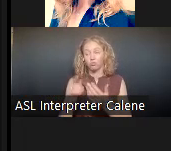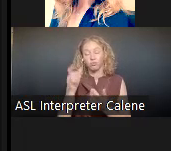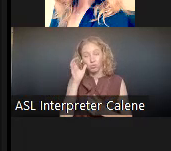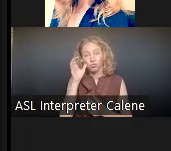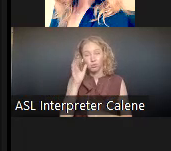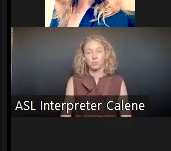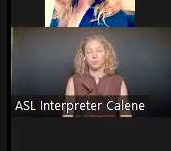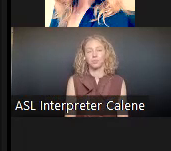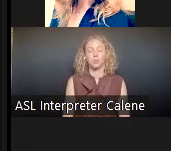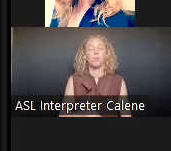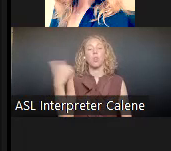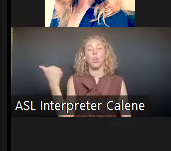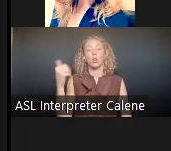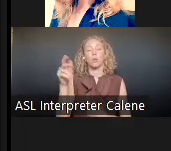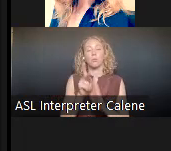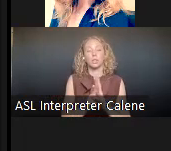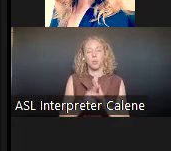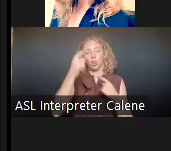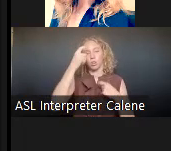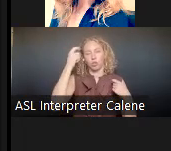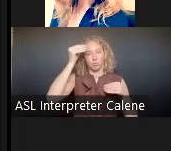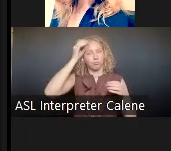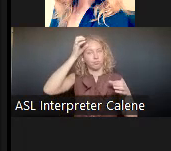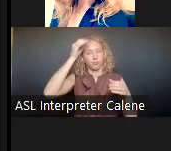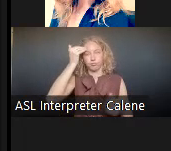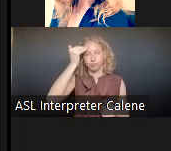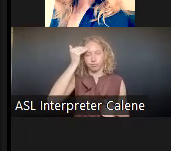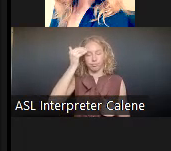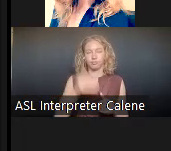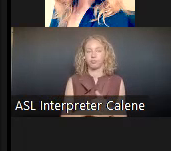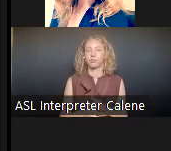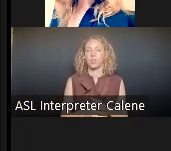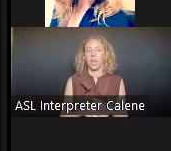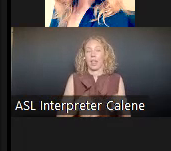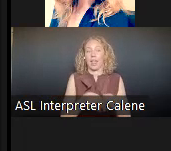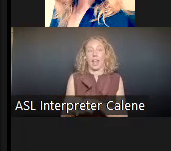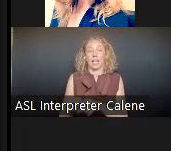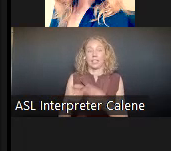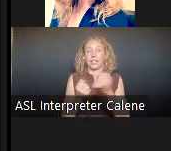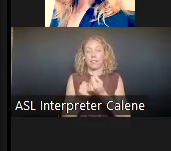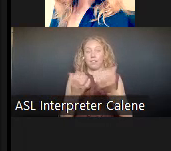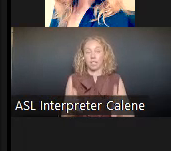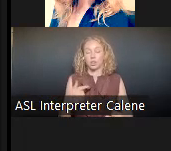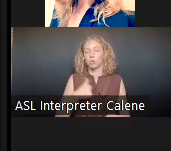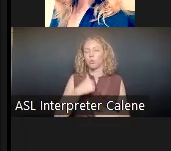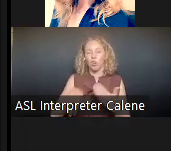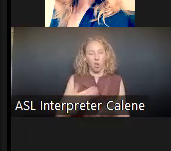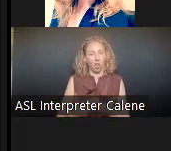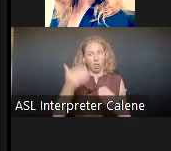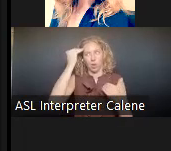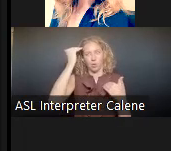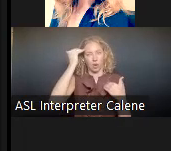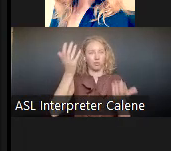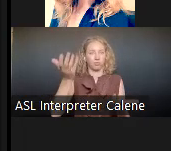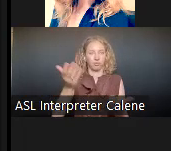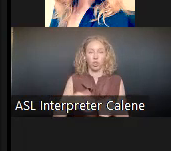The other guiding principle is being trauma informed. As you know, advocates, I'm sure we're all aware of